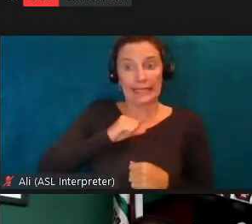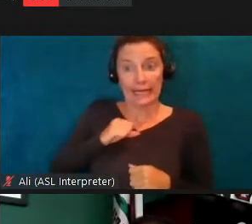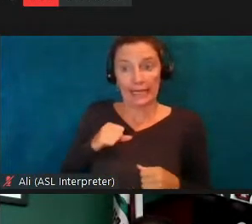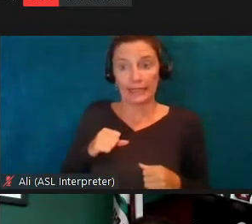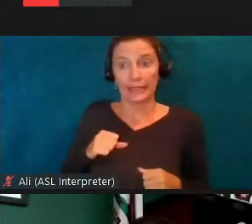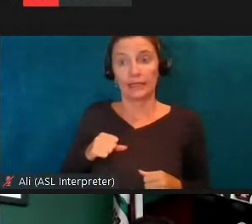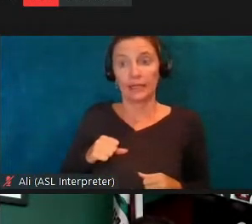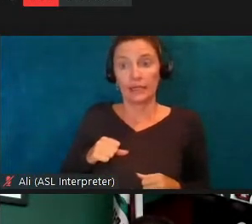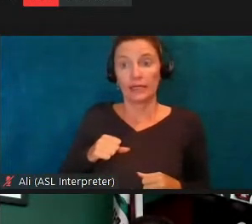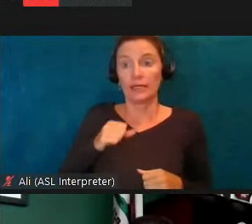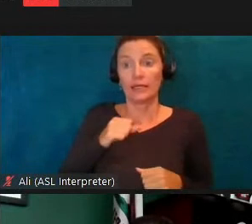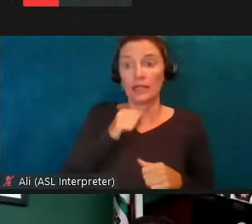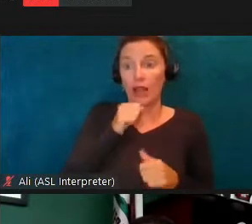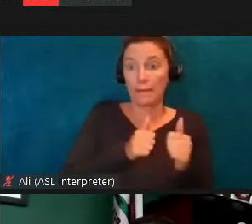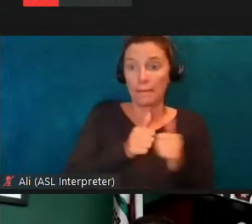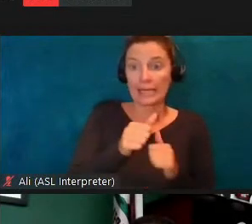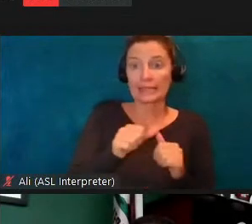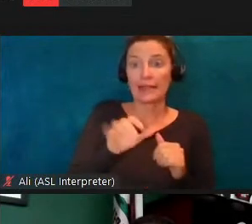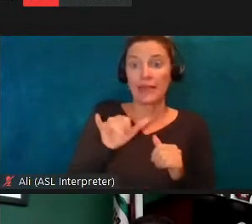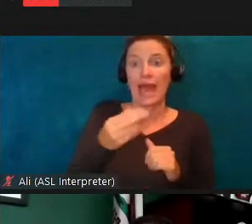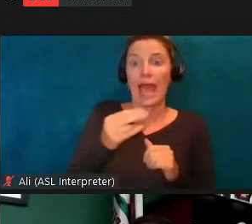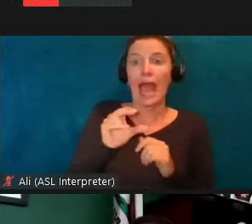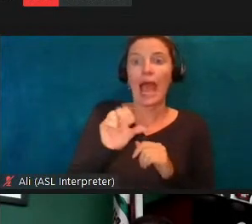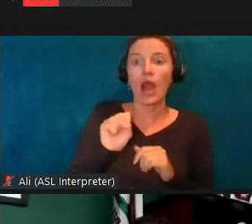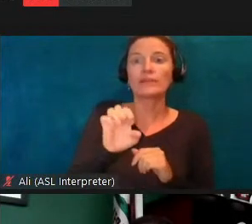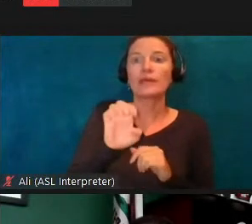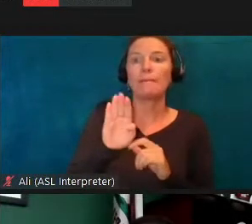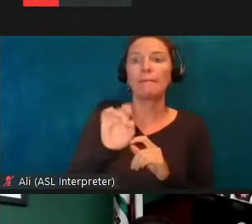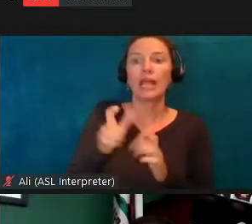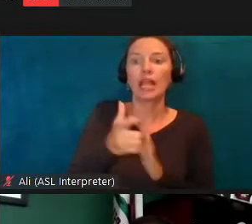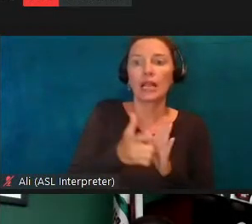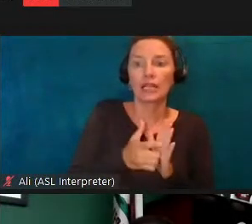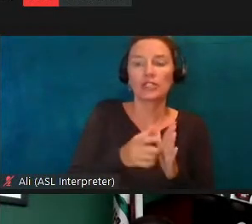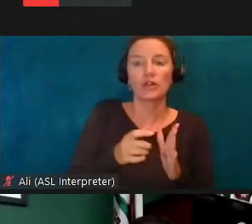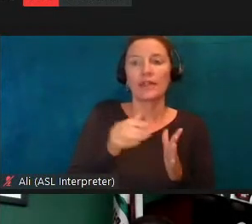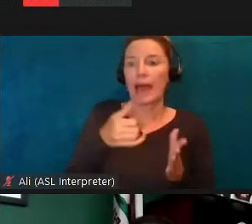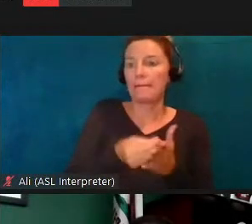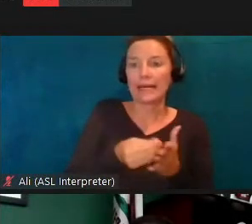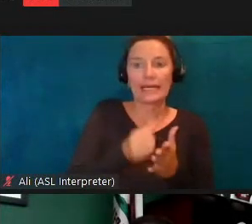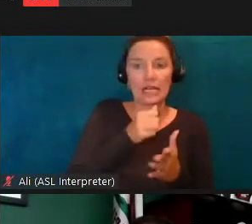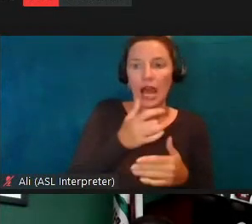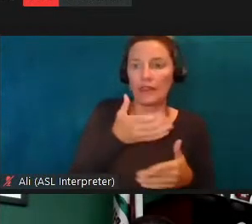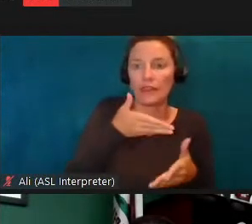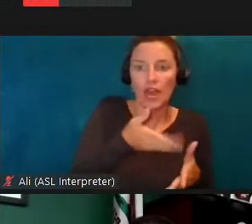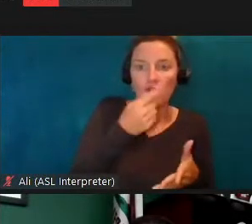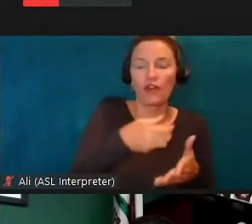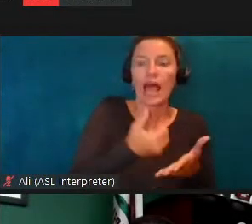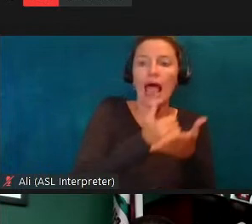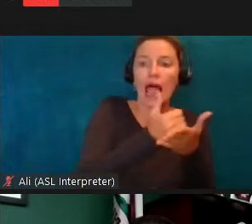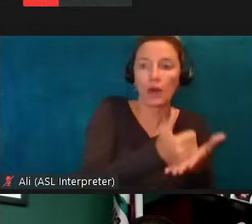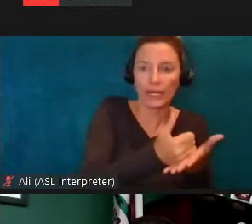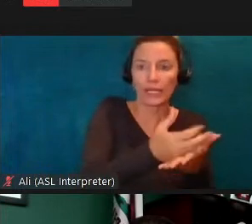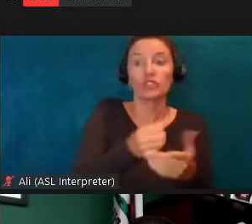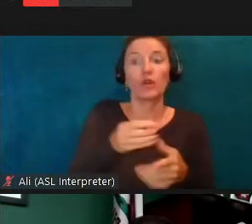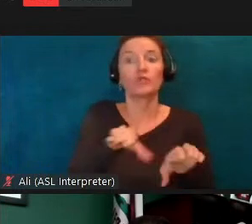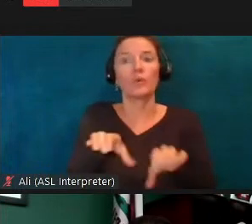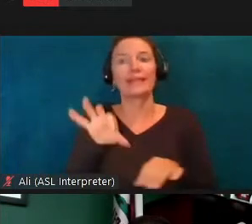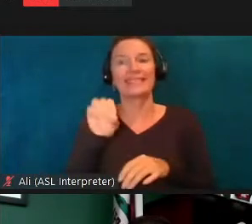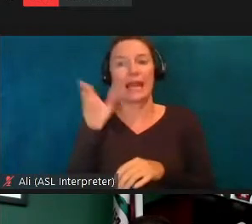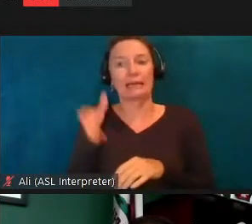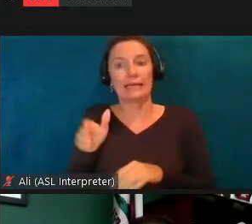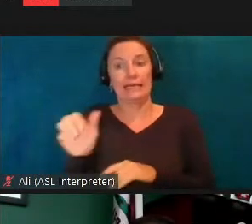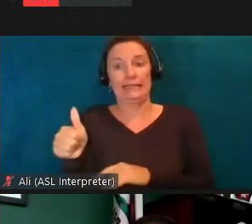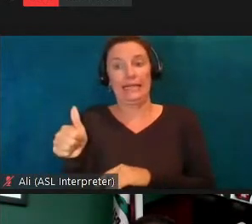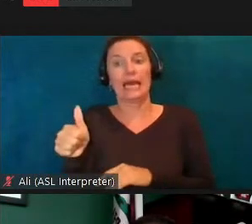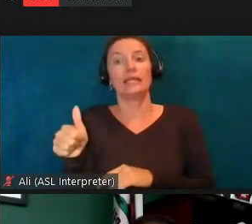Act, that money isn't coming in to help state and local governments. So it's even more important to do the 90-10 ratio